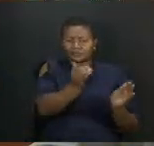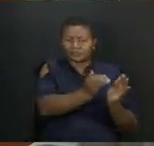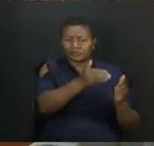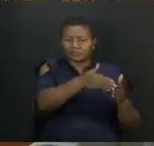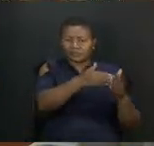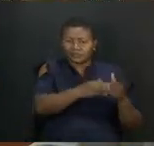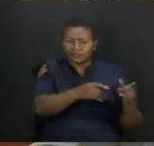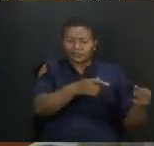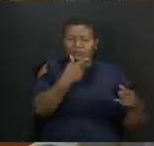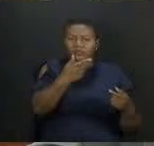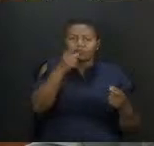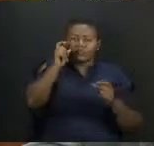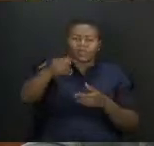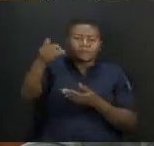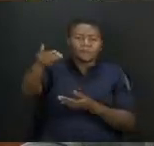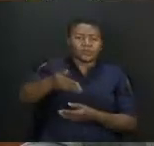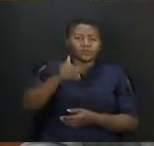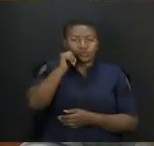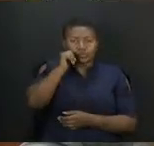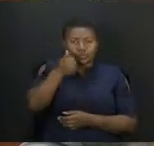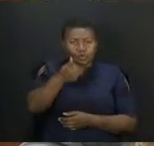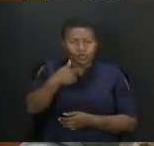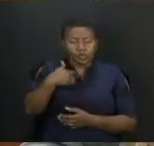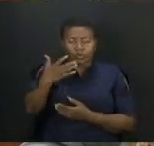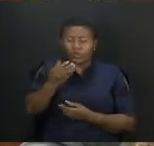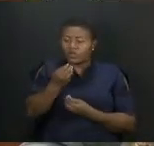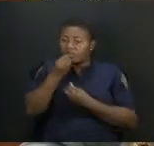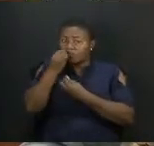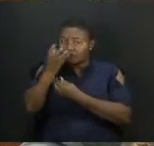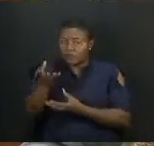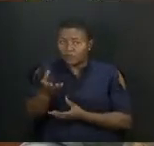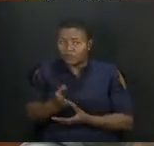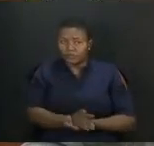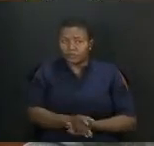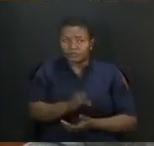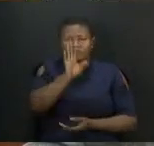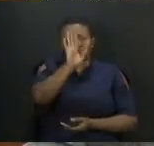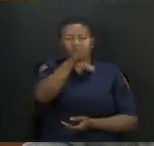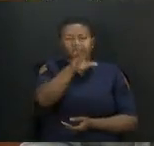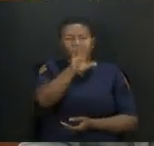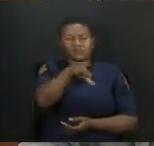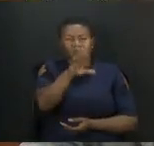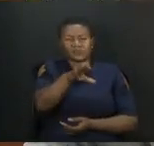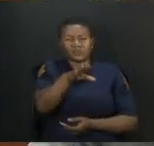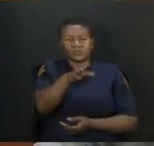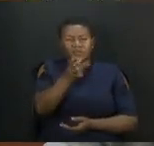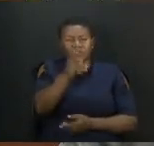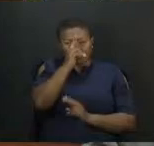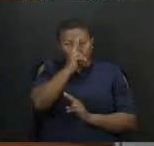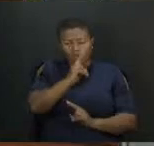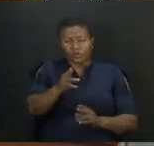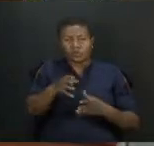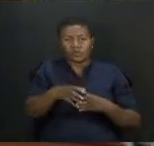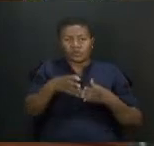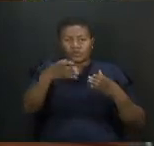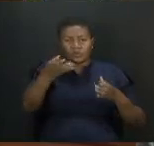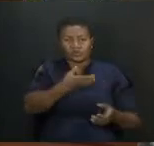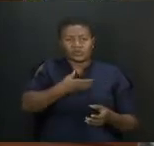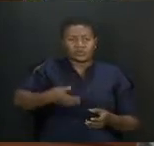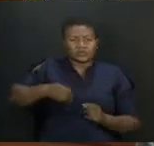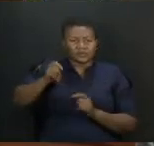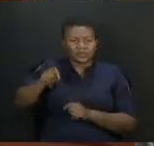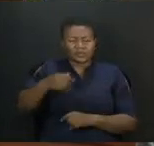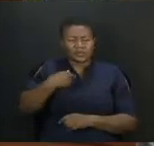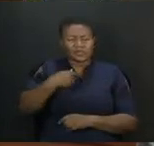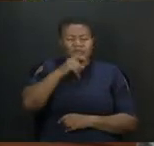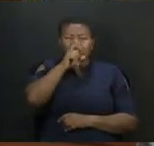give information. When the minister Honourable Majority Chief Whip, I have given direction